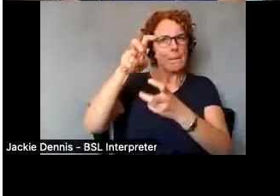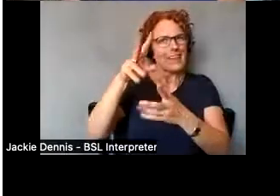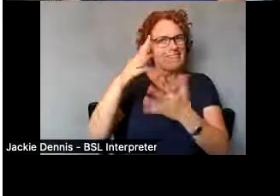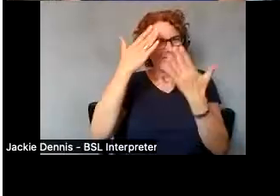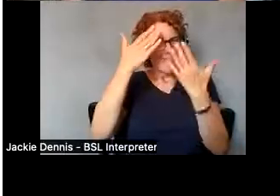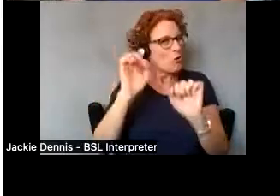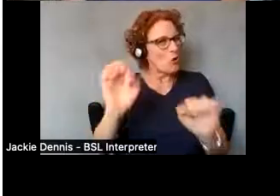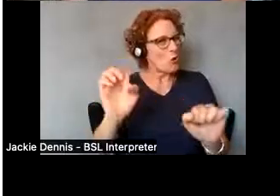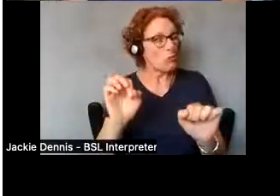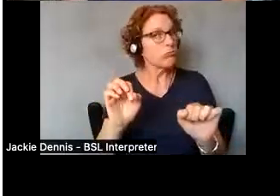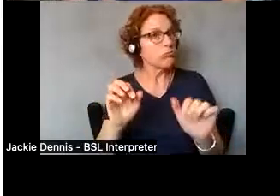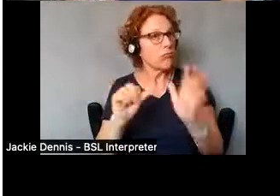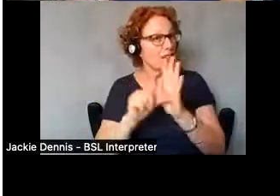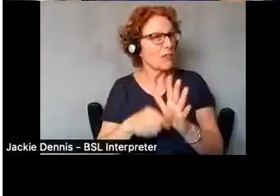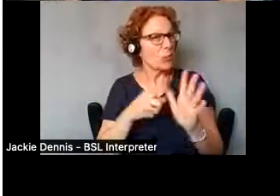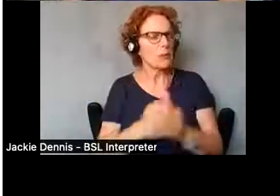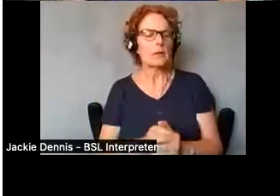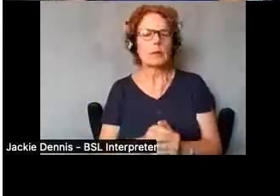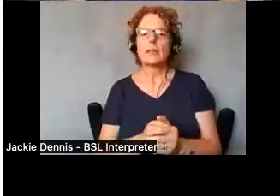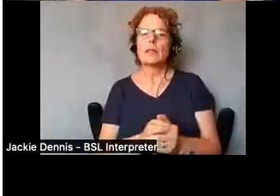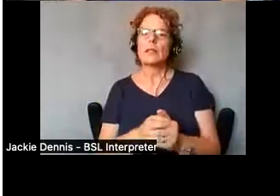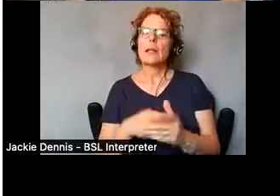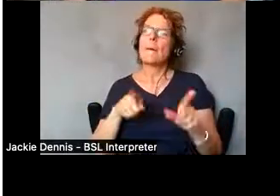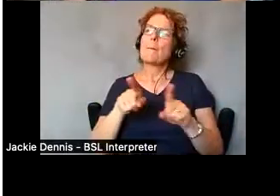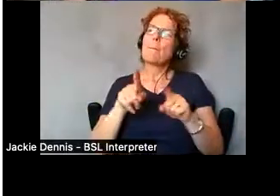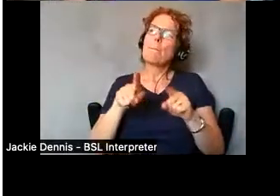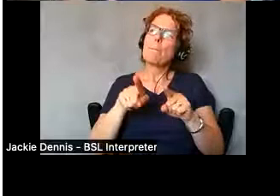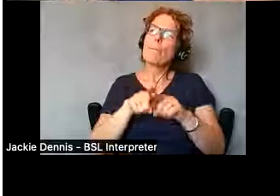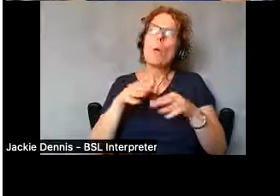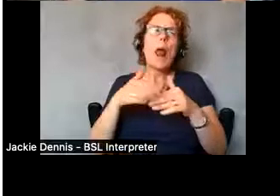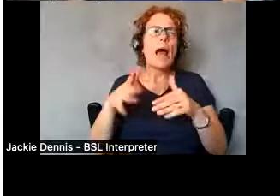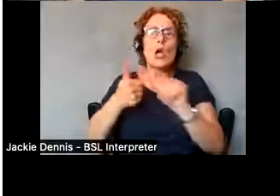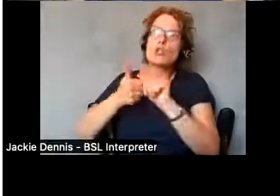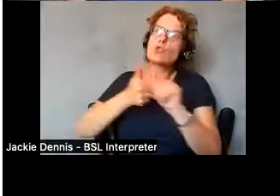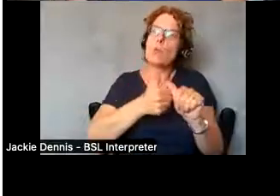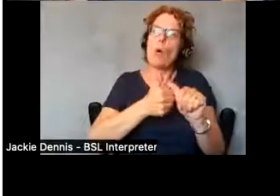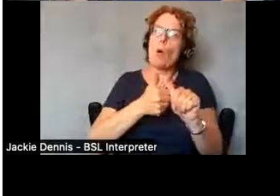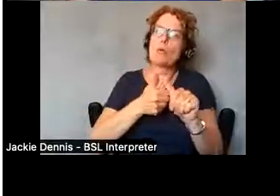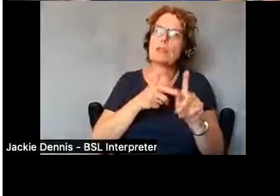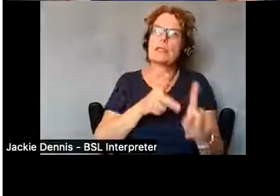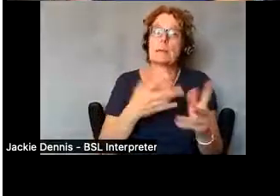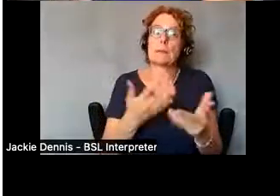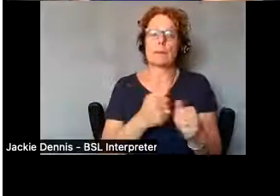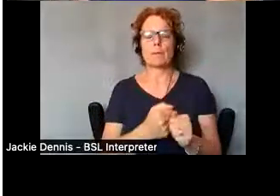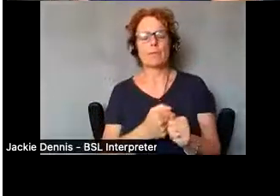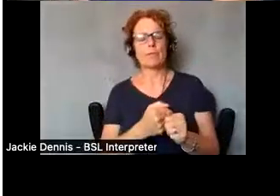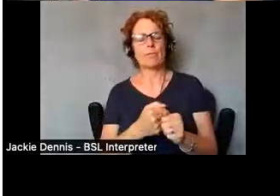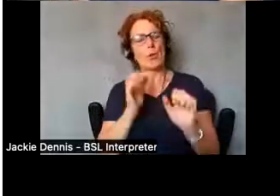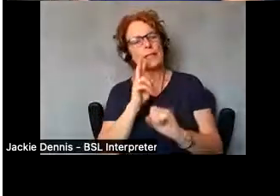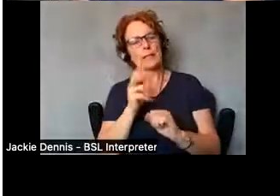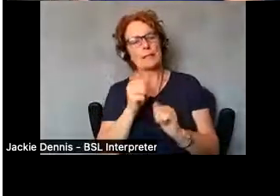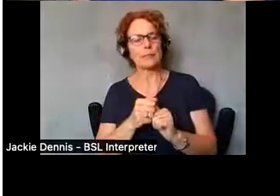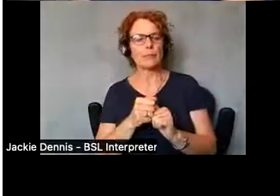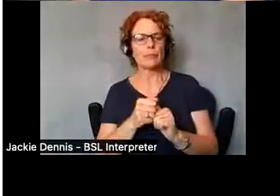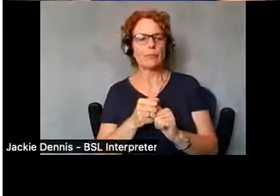very, very difficult. It's more of a support system at the moment, but we have to wait and see what's happening. In